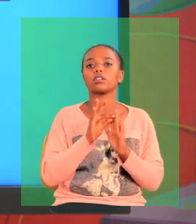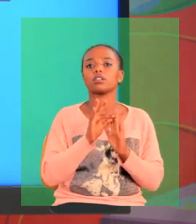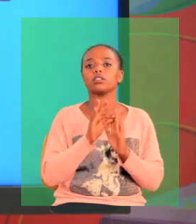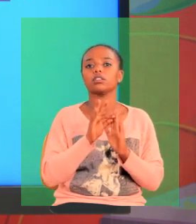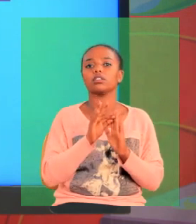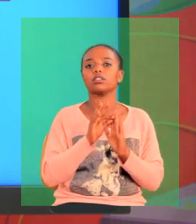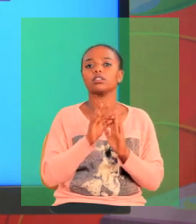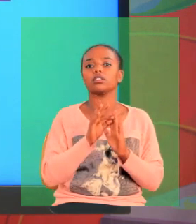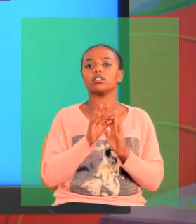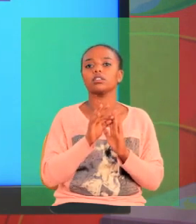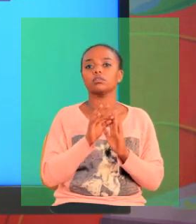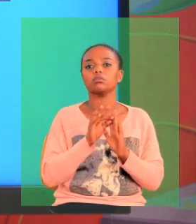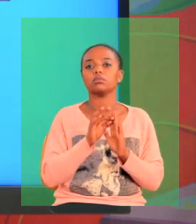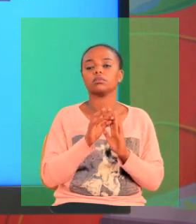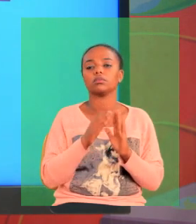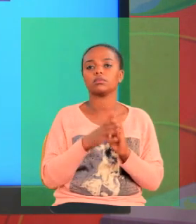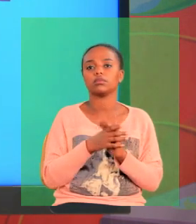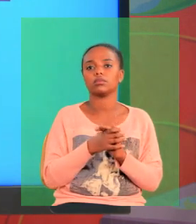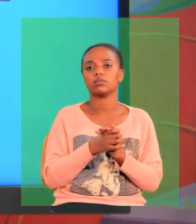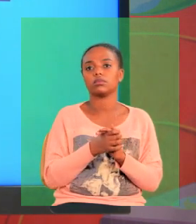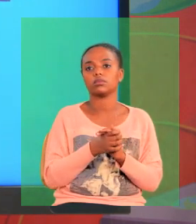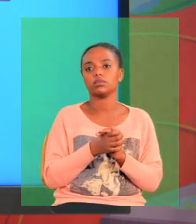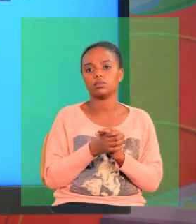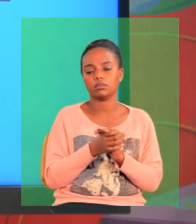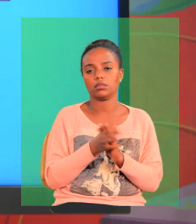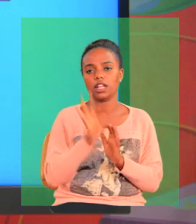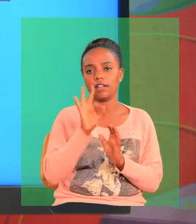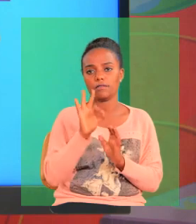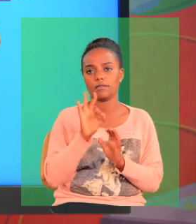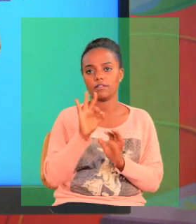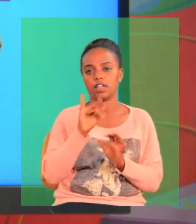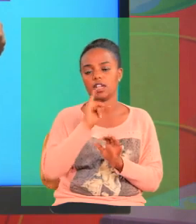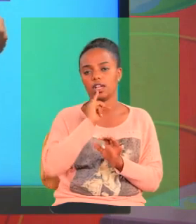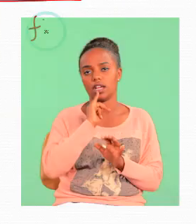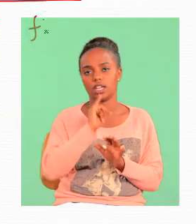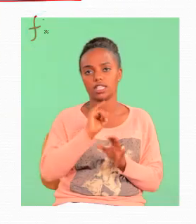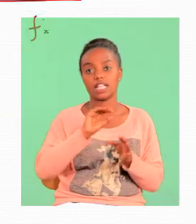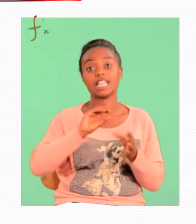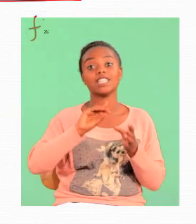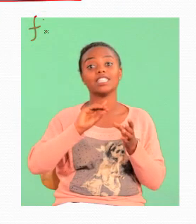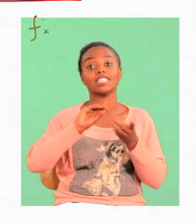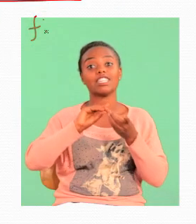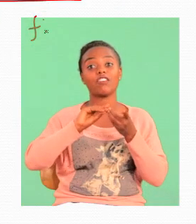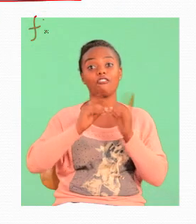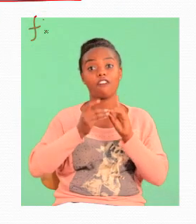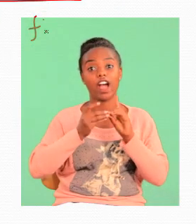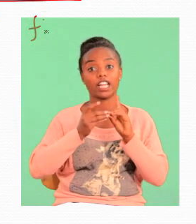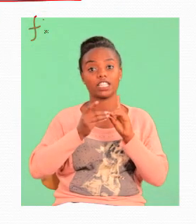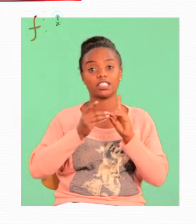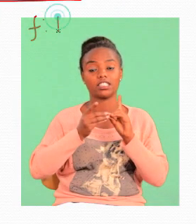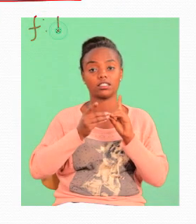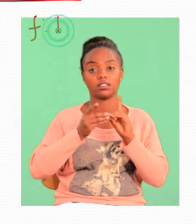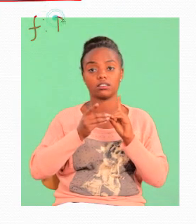number greater than, let me write in this form. It is f is defined from